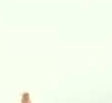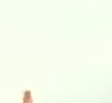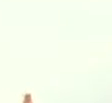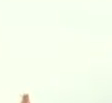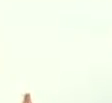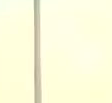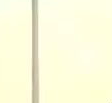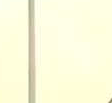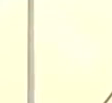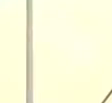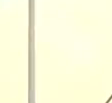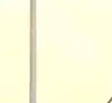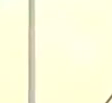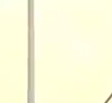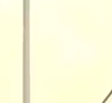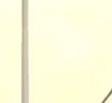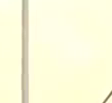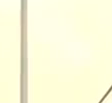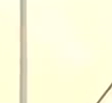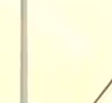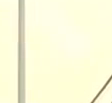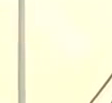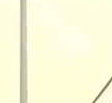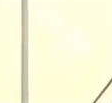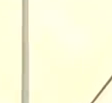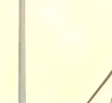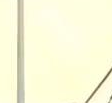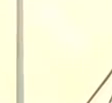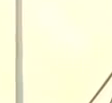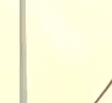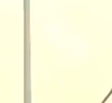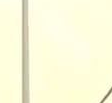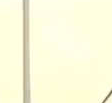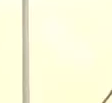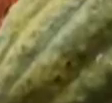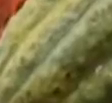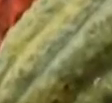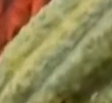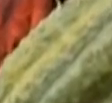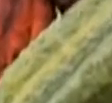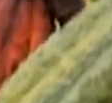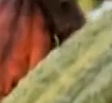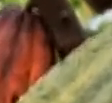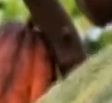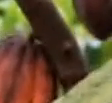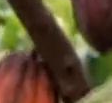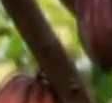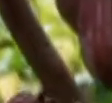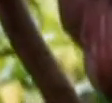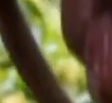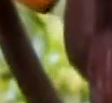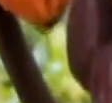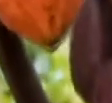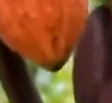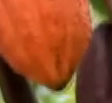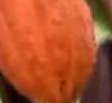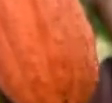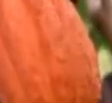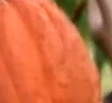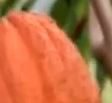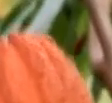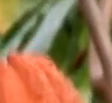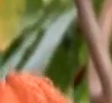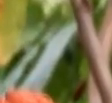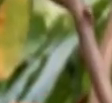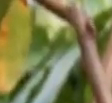the government has made some headway in privatizing the Kingston Container Terminal and the sales of commercial assets of the Cocoa Industry Board.